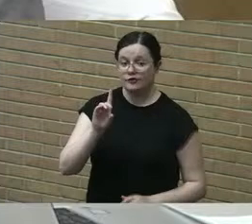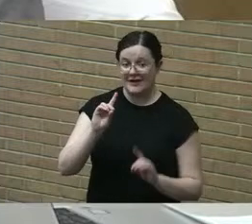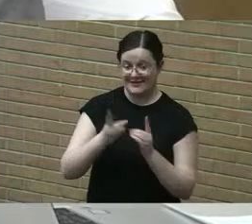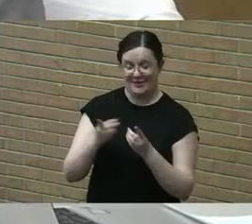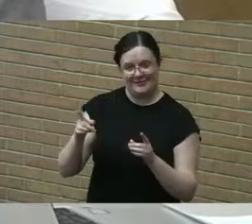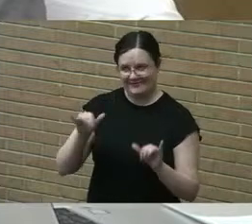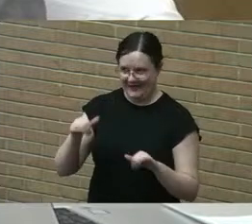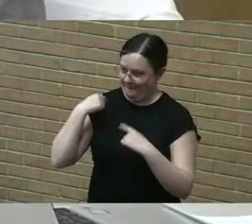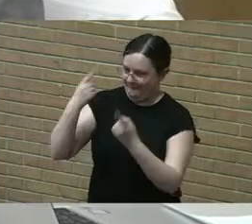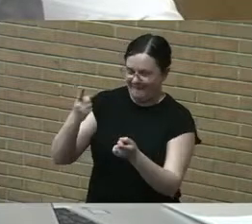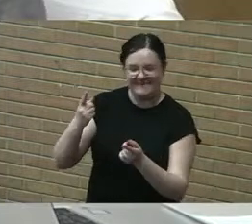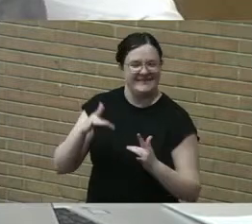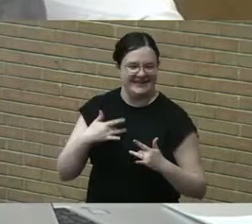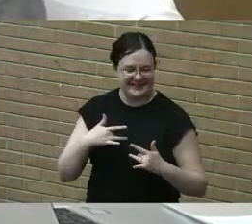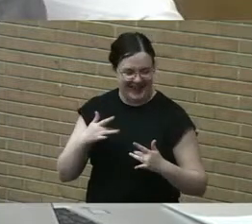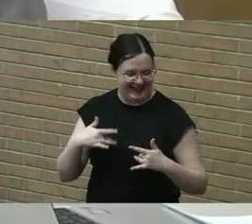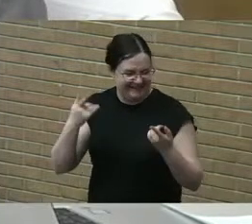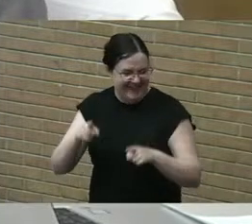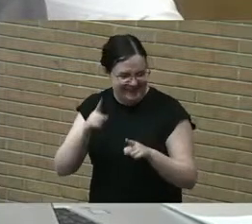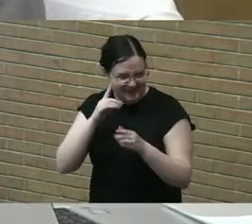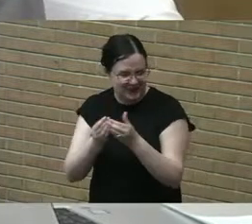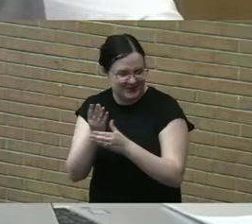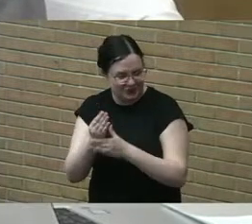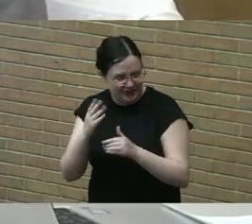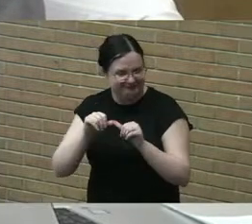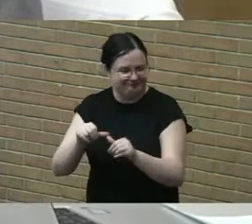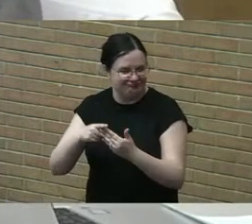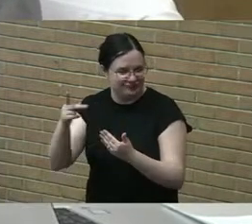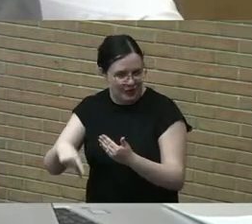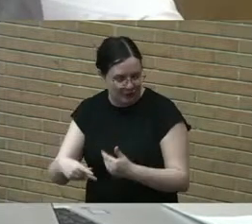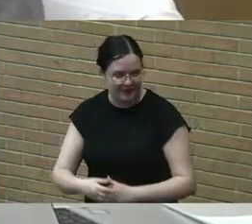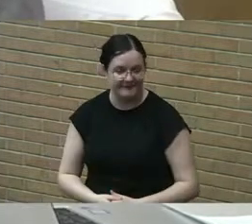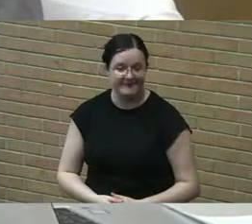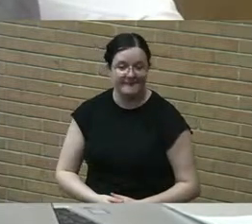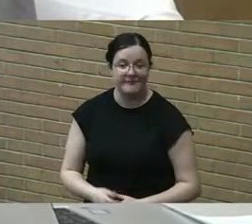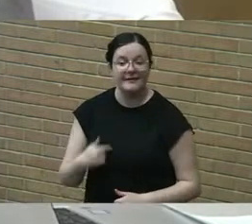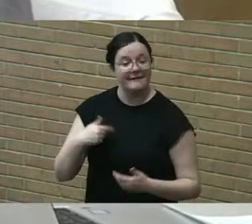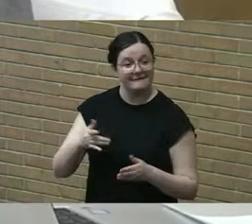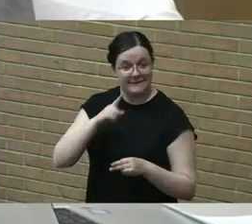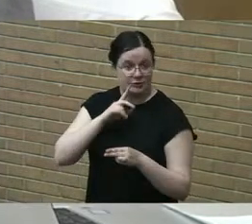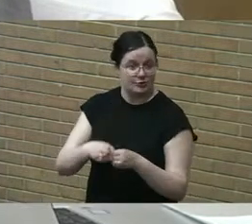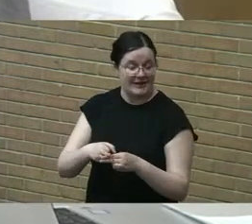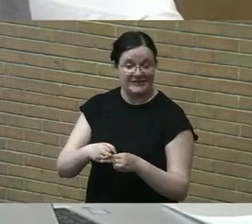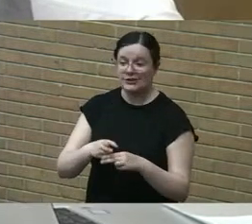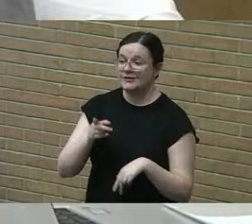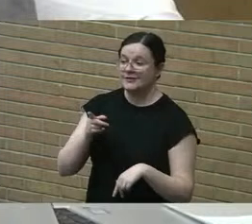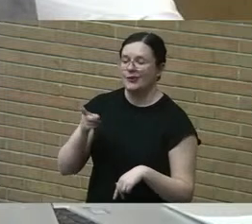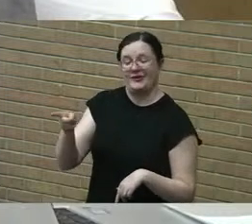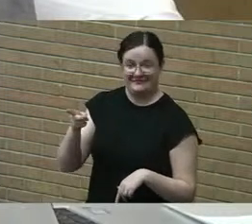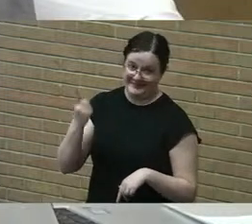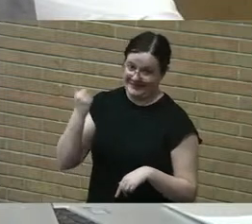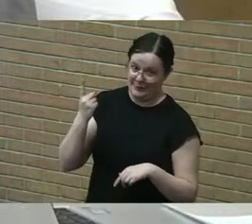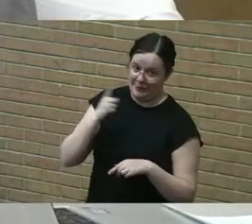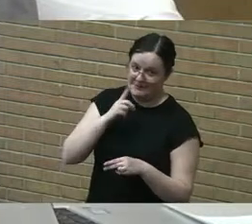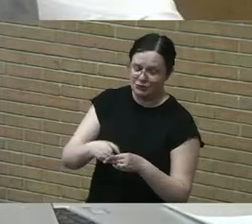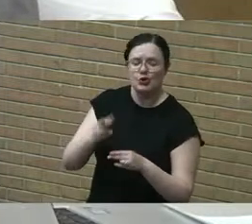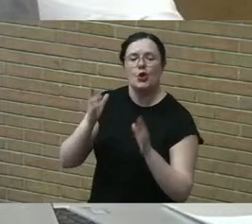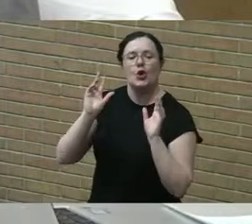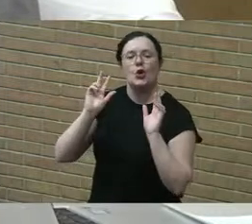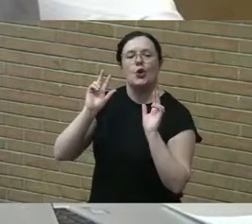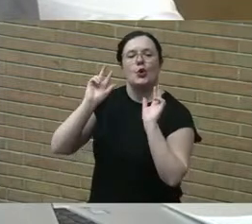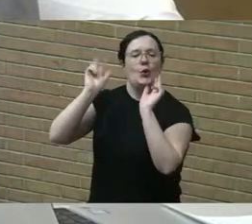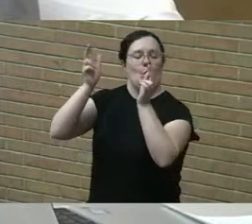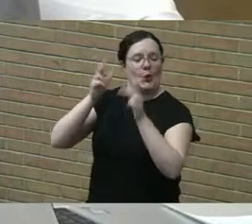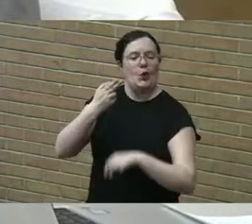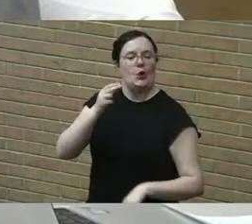exciting spring events and ongoing programming. Mentioned earlier, our Hoops with Heroes will be on Friday, April 12th